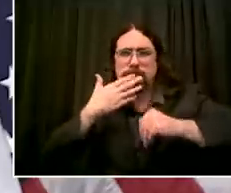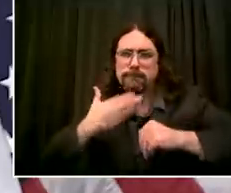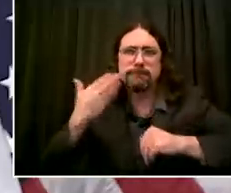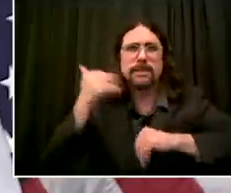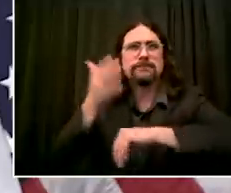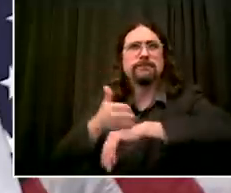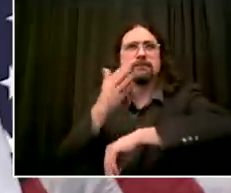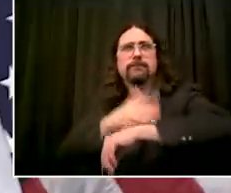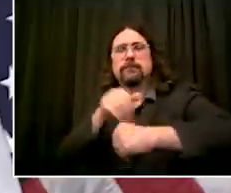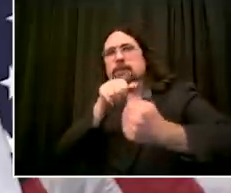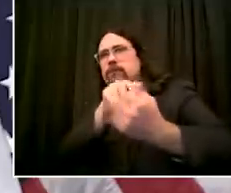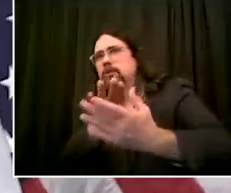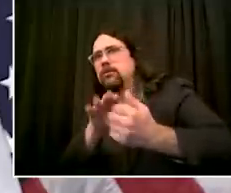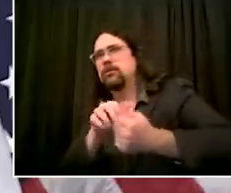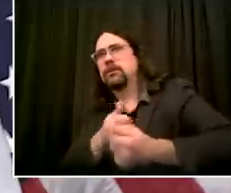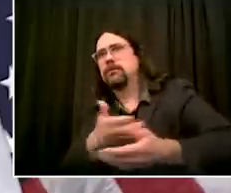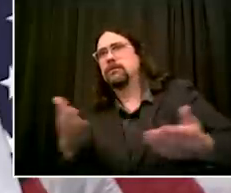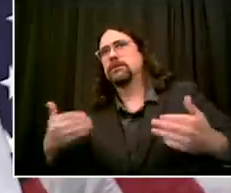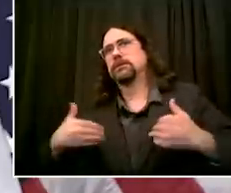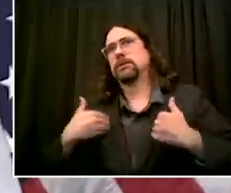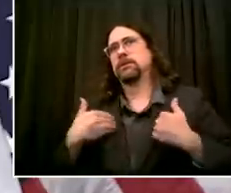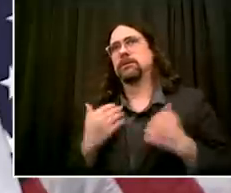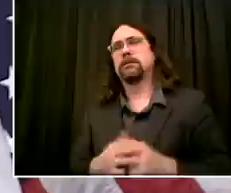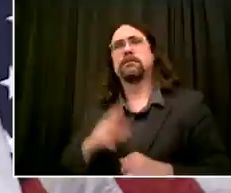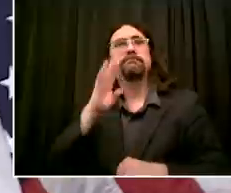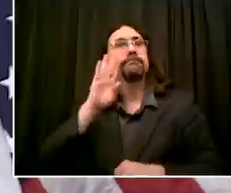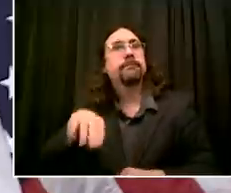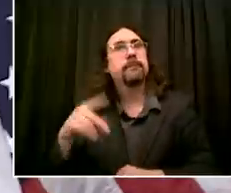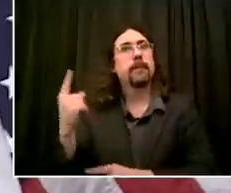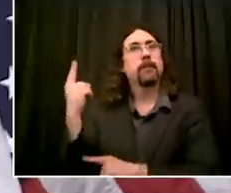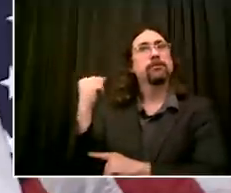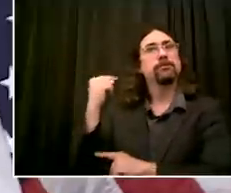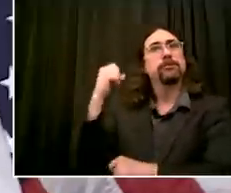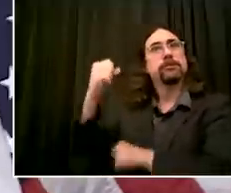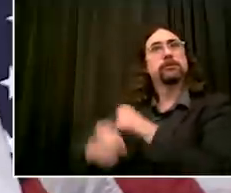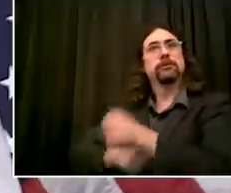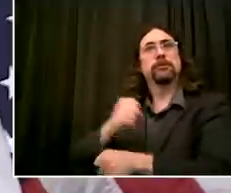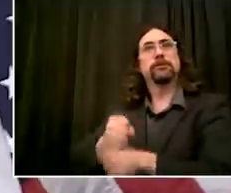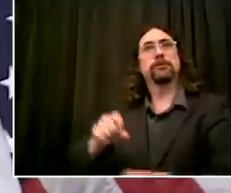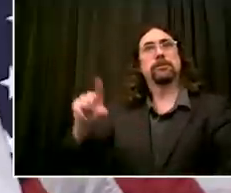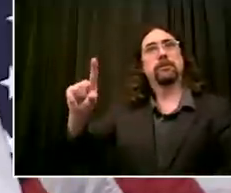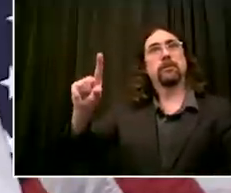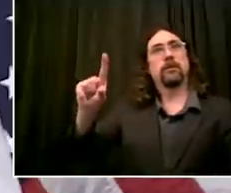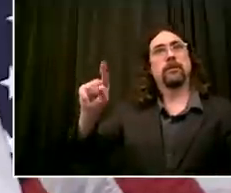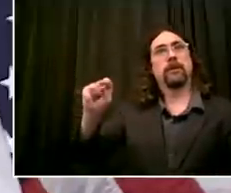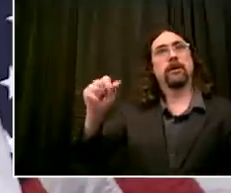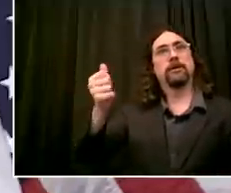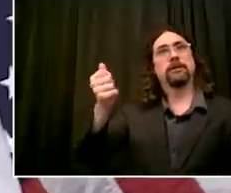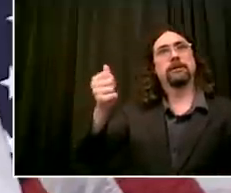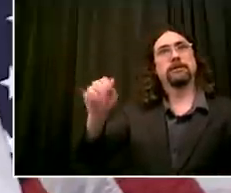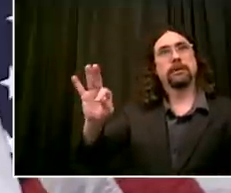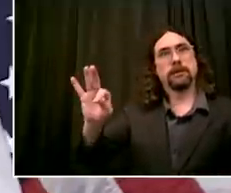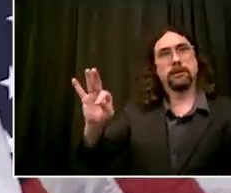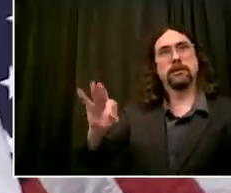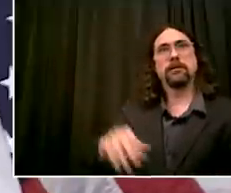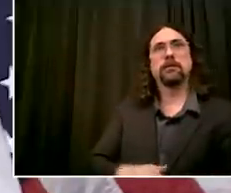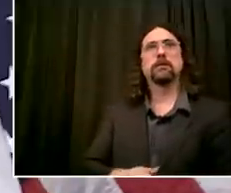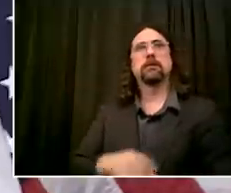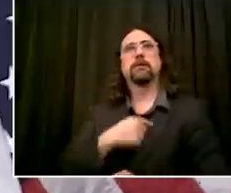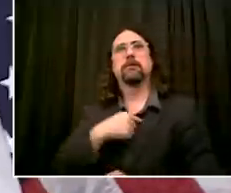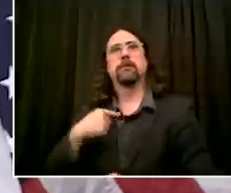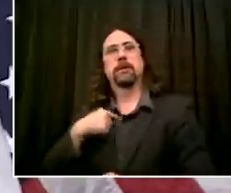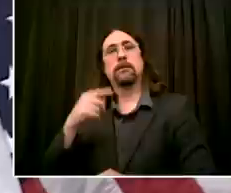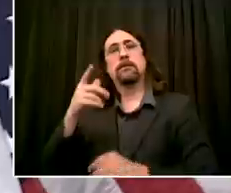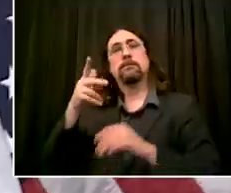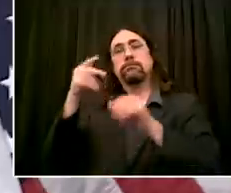180,000 fewer arrests than the last year of the Bloomberg administration in 2013. 180,000 fewer